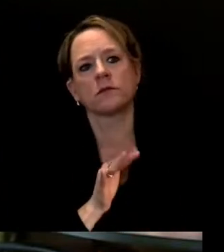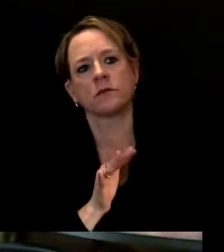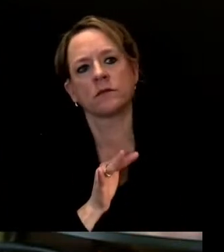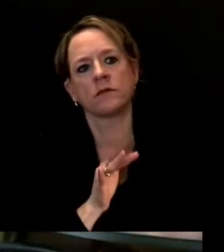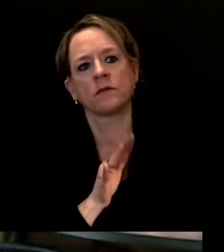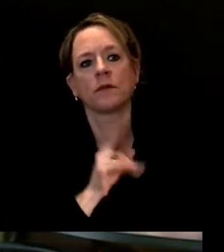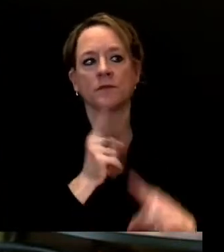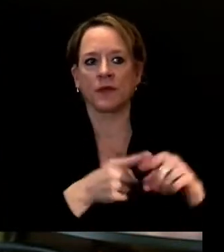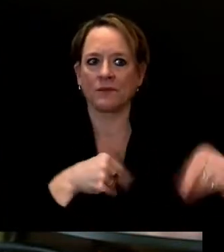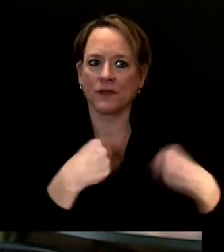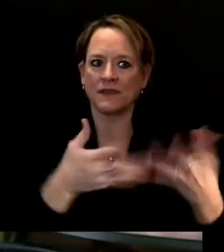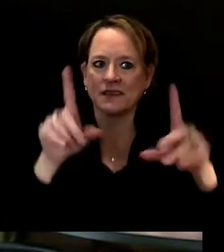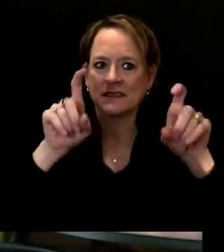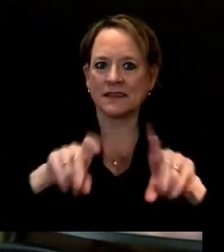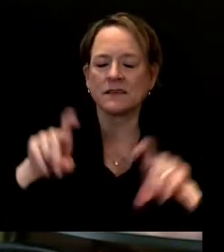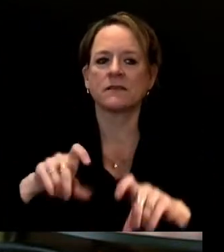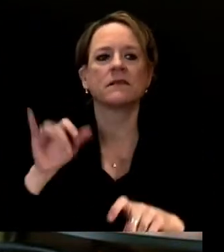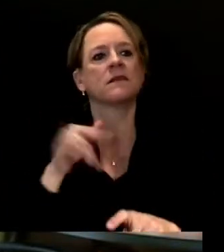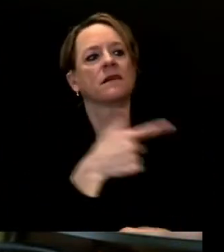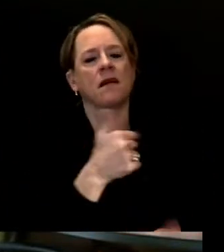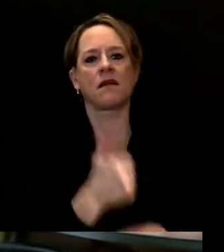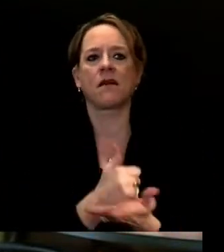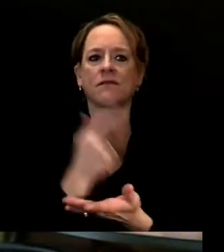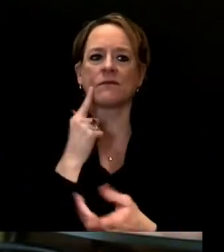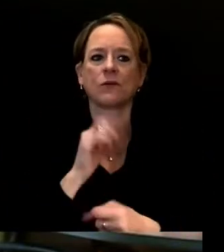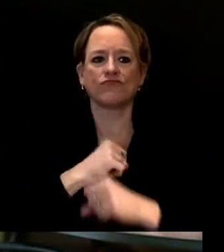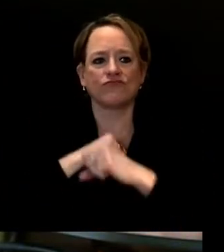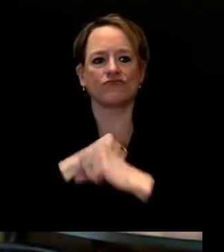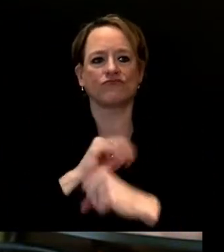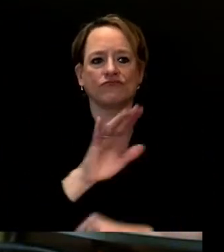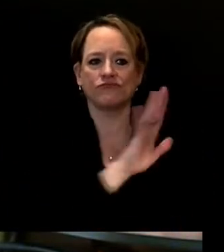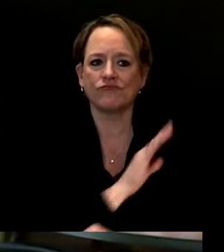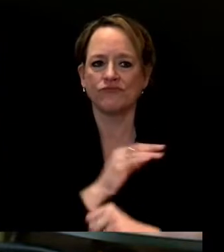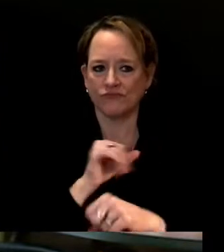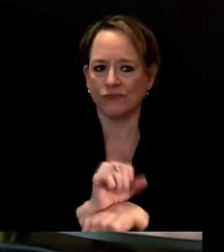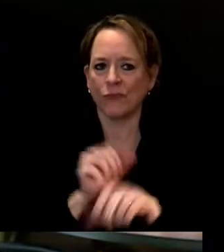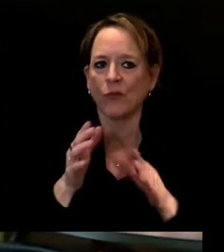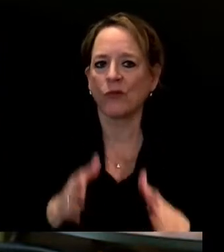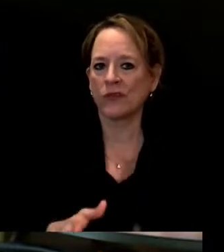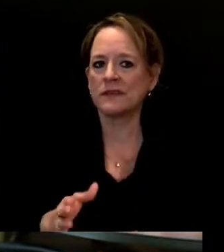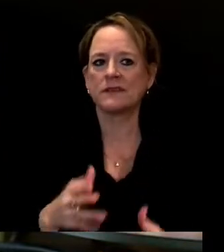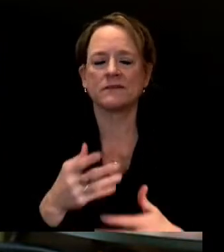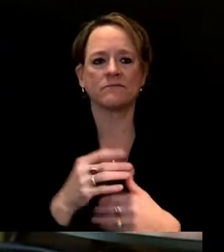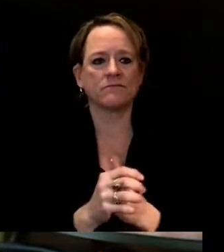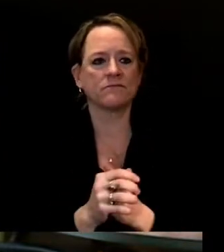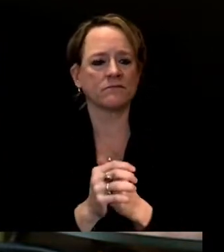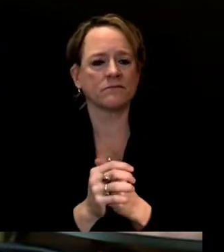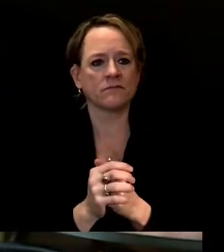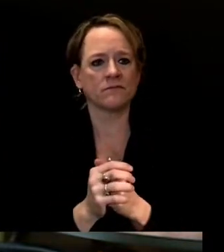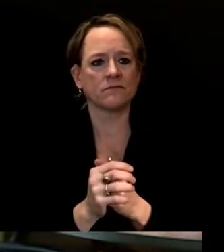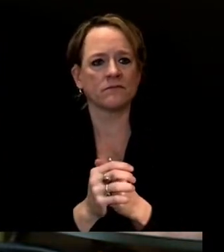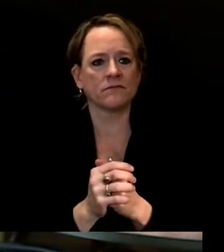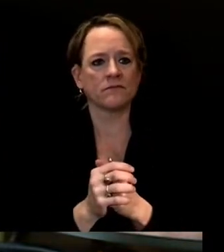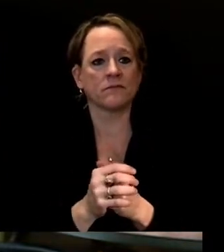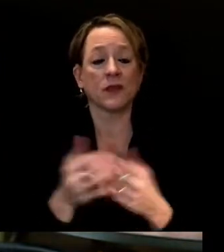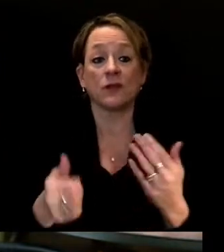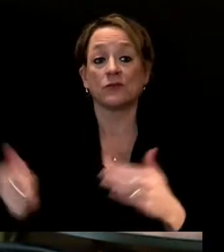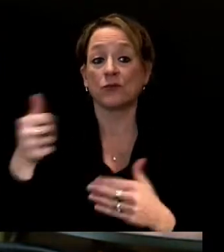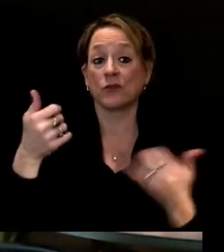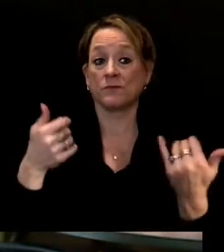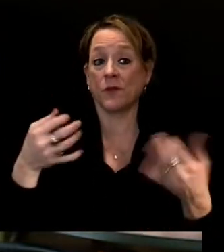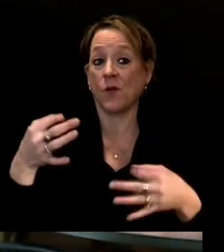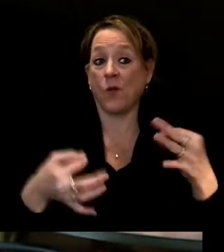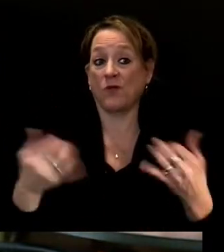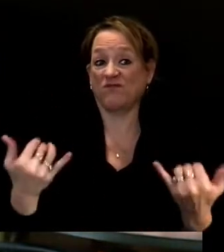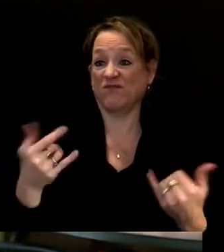off that they need when they are sick and need to be out of the workforce. So regardless of today's decision, there is plenty of work for us